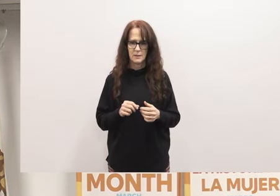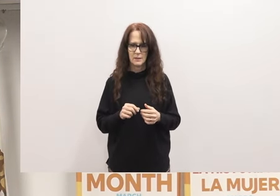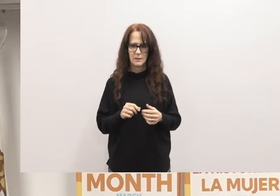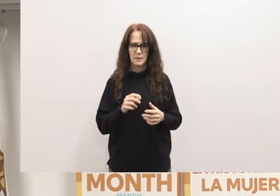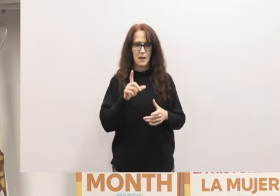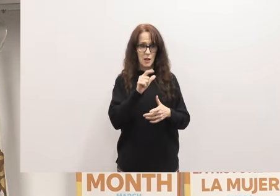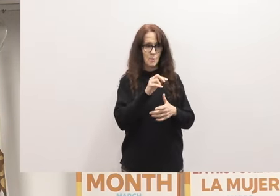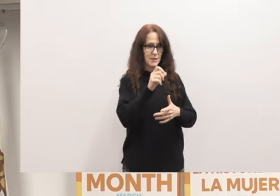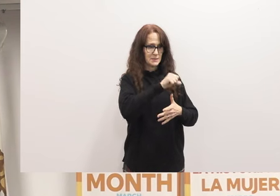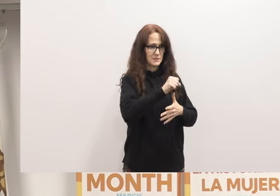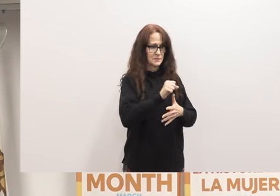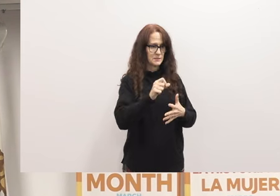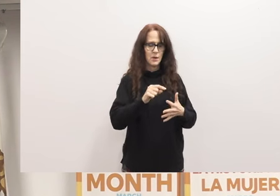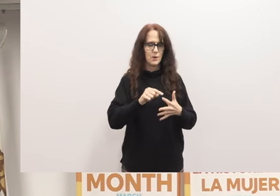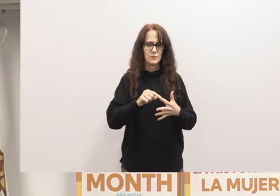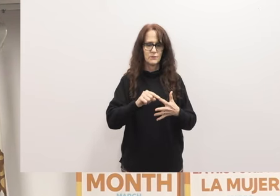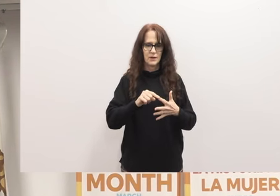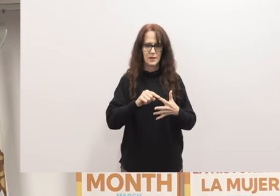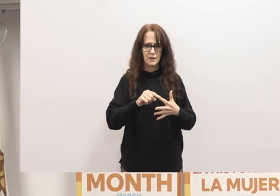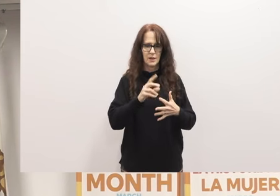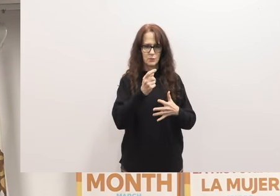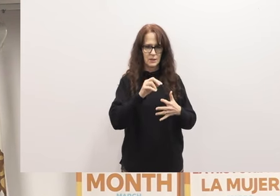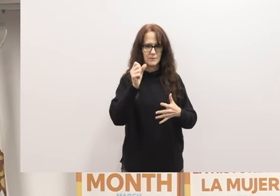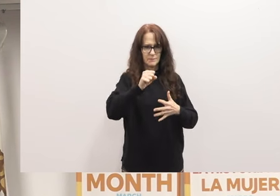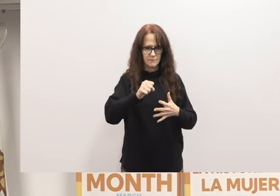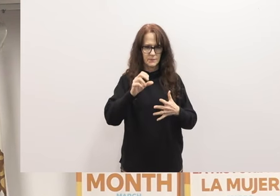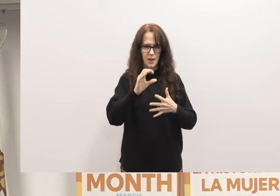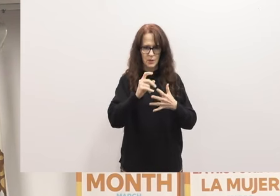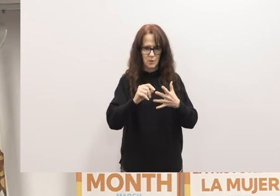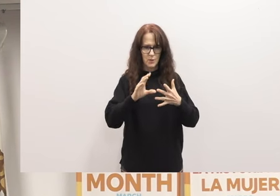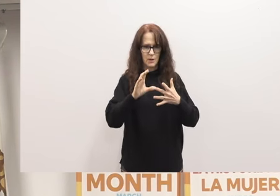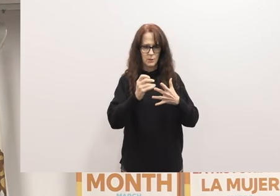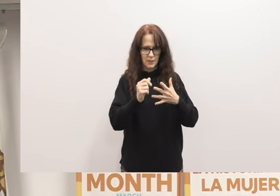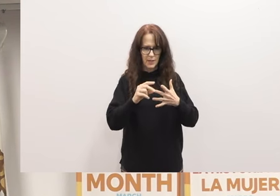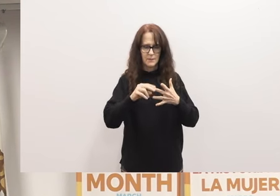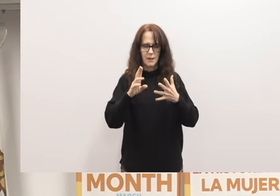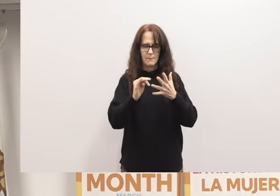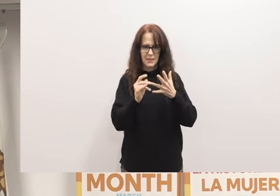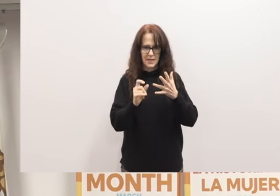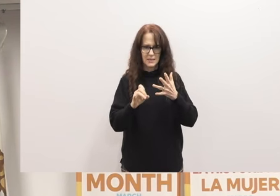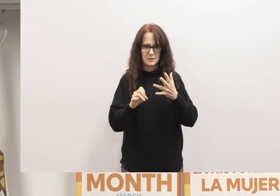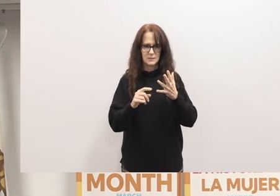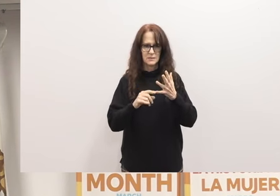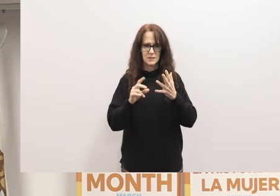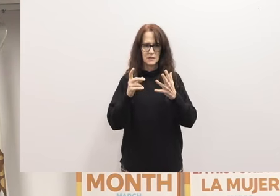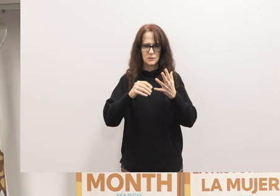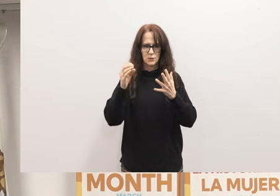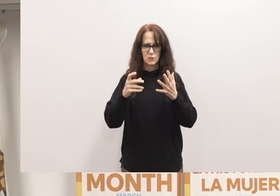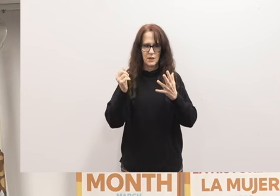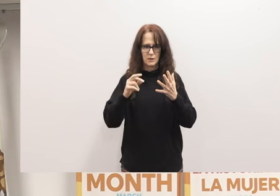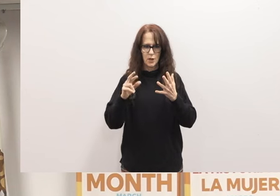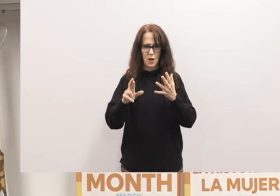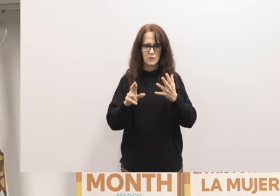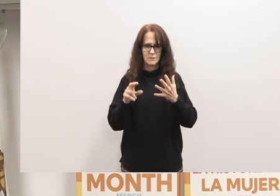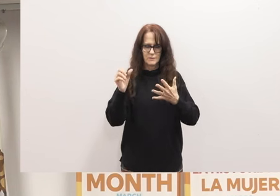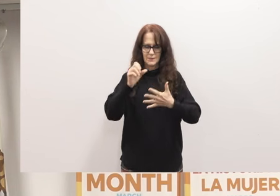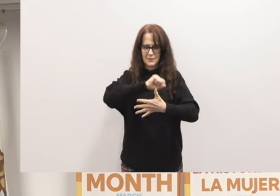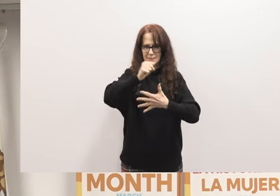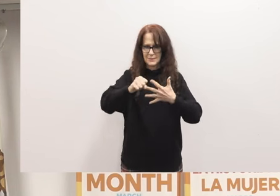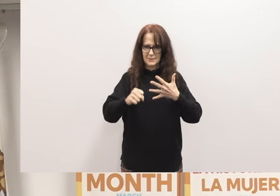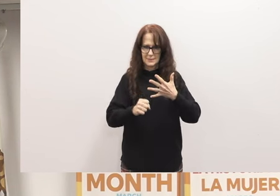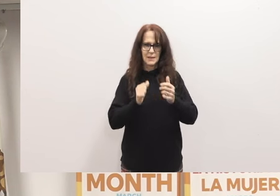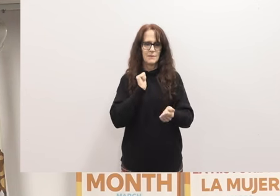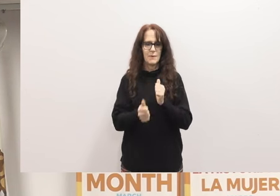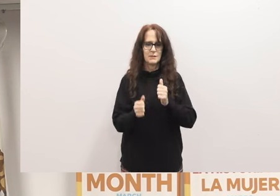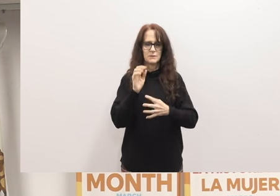Member Otto? Aye. President Craighead? Aye. Member Benitez? Aye. And student member Aguilar, preferential vote? Aye. Thank you.